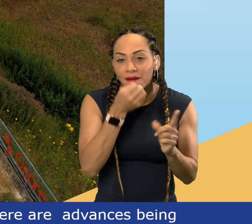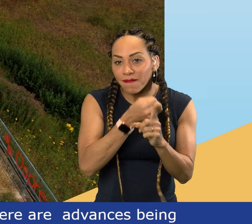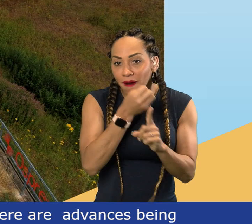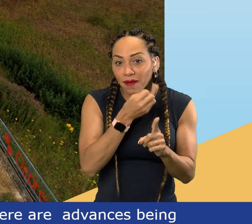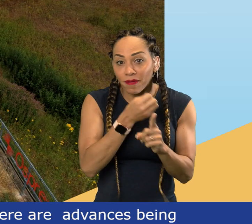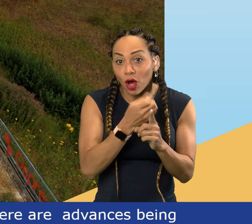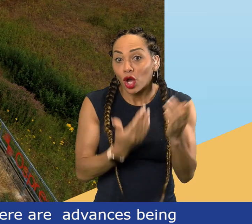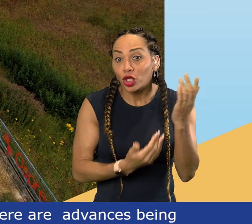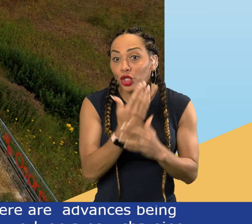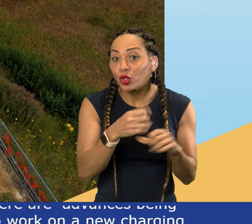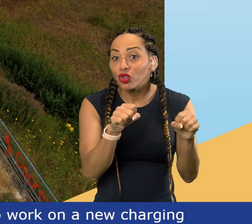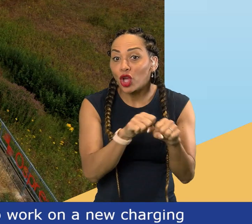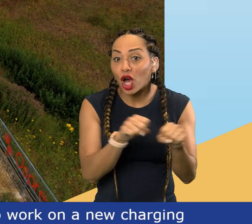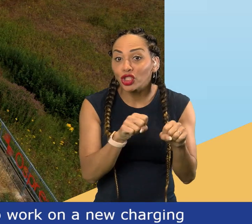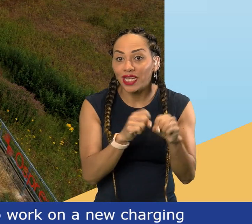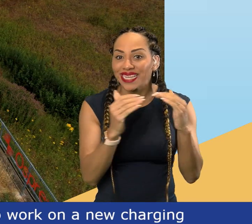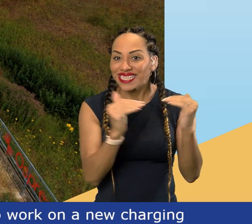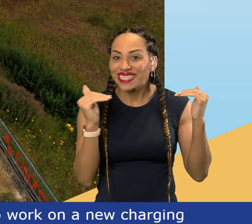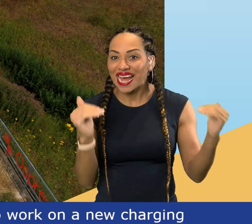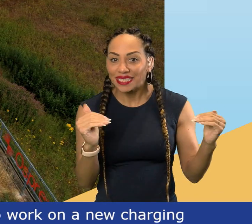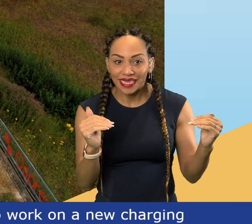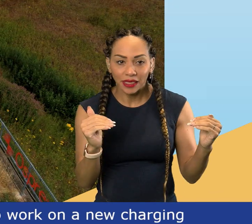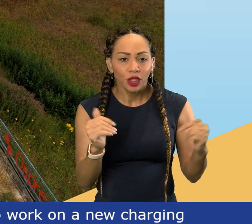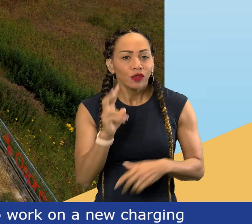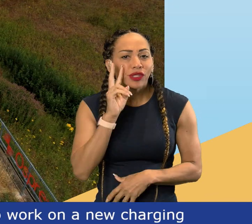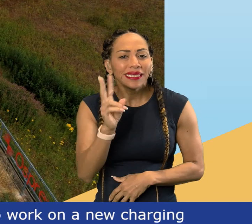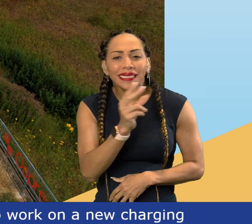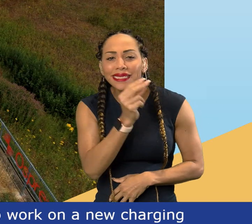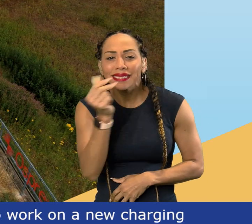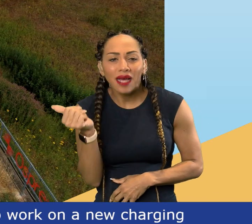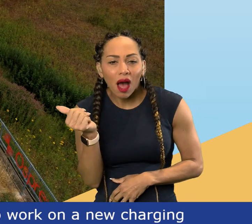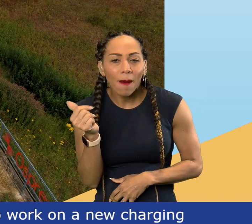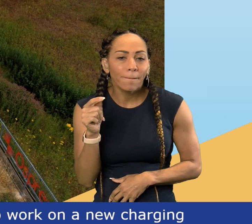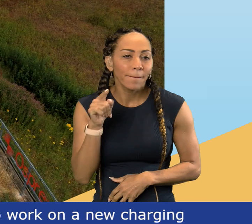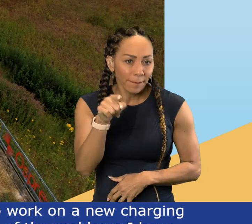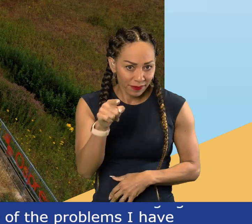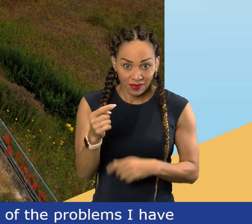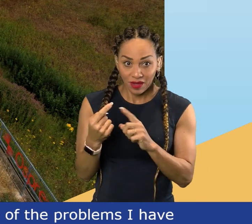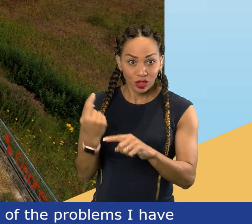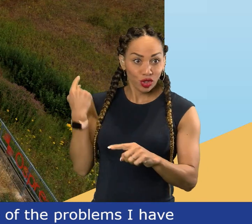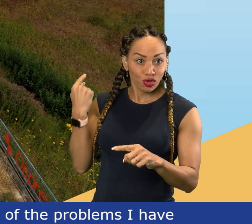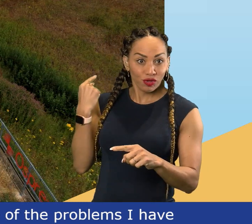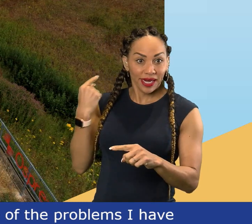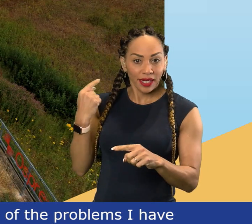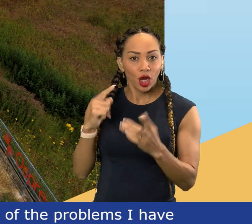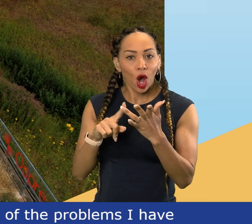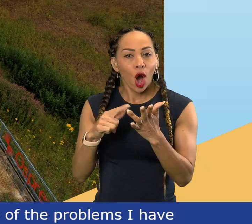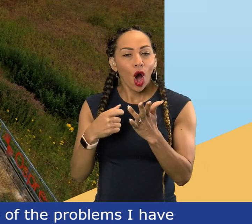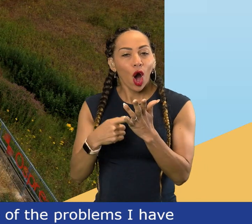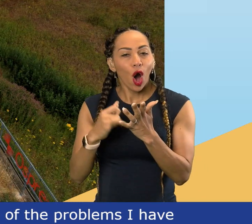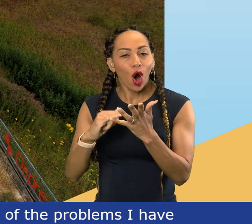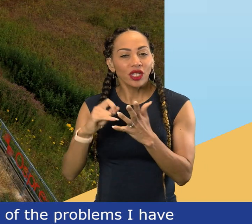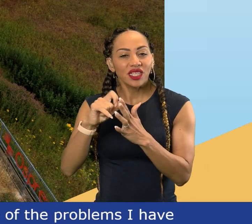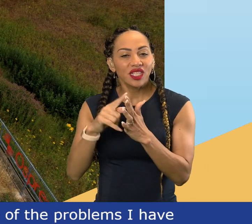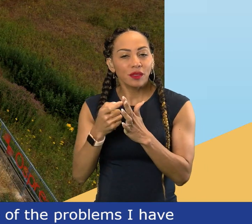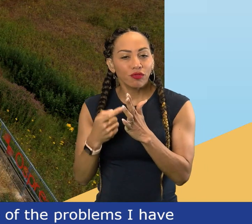those problems I've mentioned. So if you see some of the newer charging hubs, like that Osprey one on screen, you'll notice there's larger charging bays, there's cross-hatching,